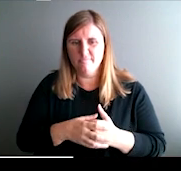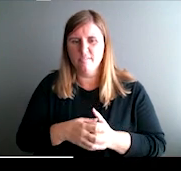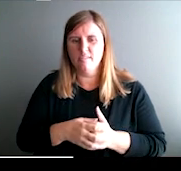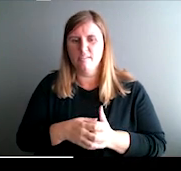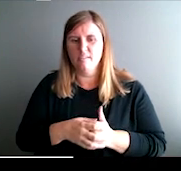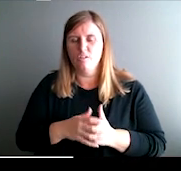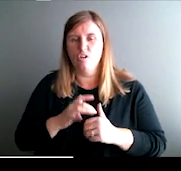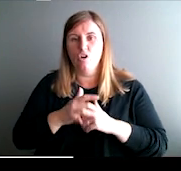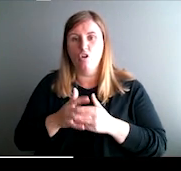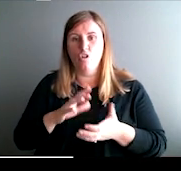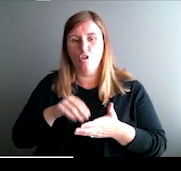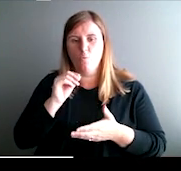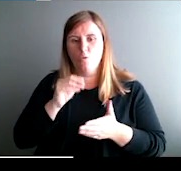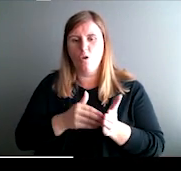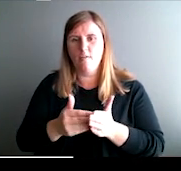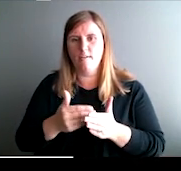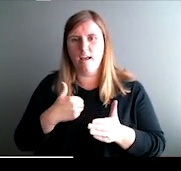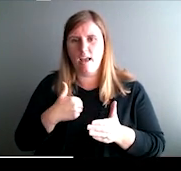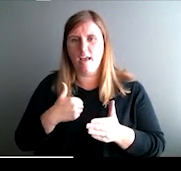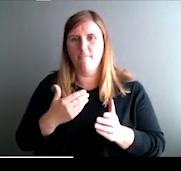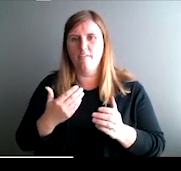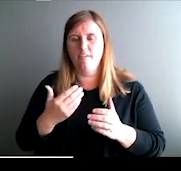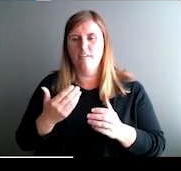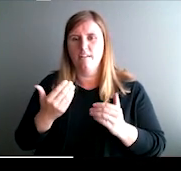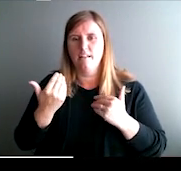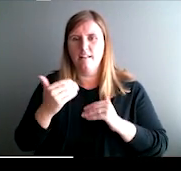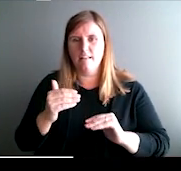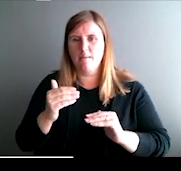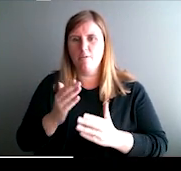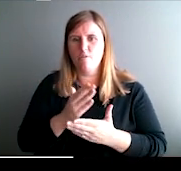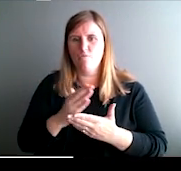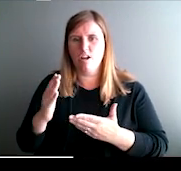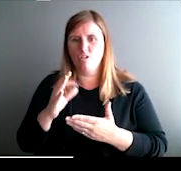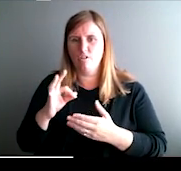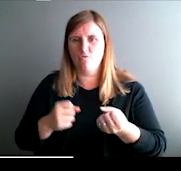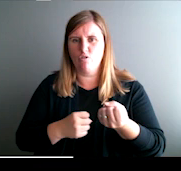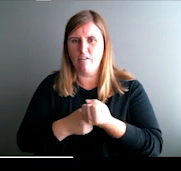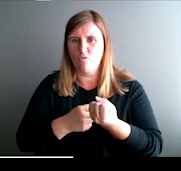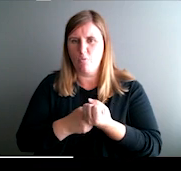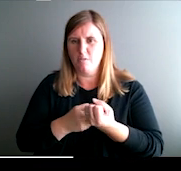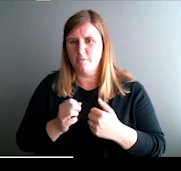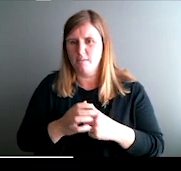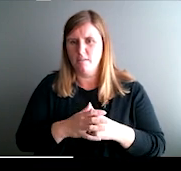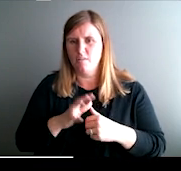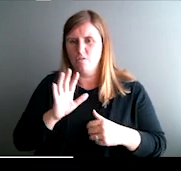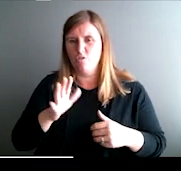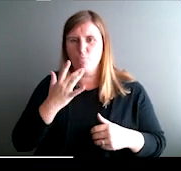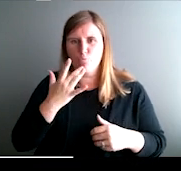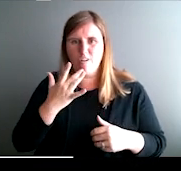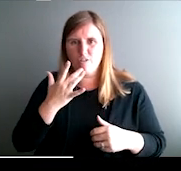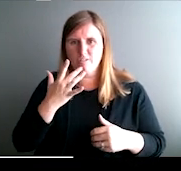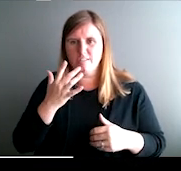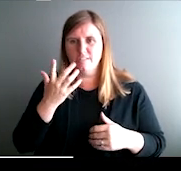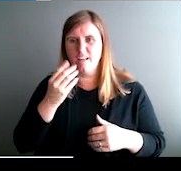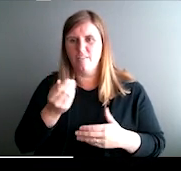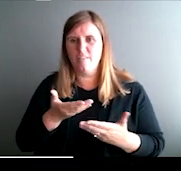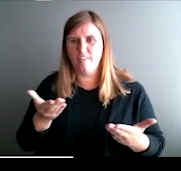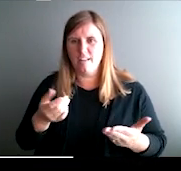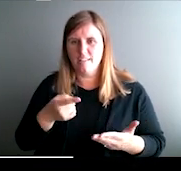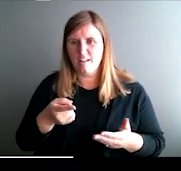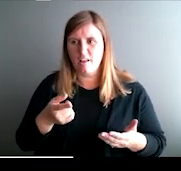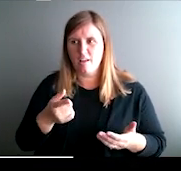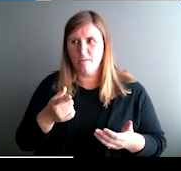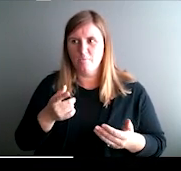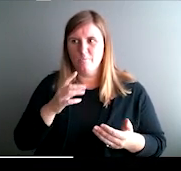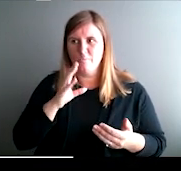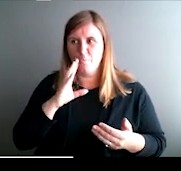Finally, early learners will often have very limited range of reinforcement. Their preferences and the things that they